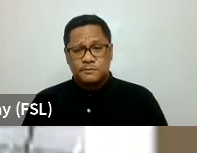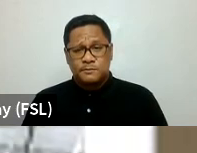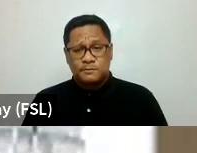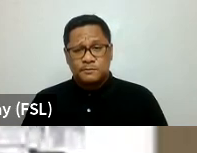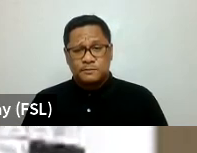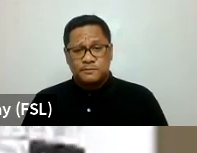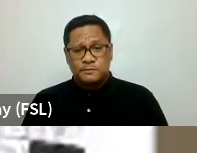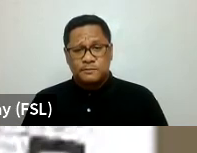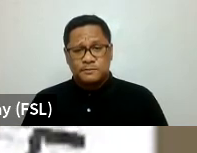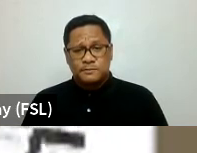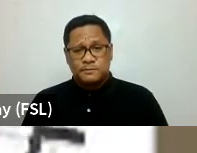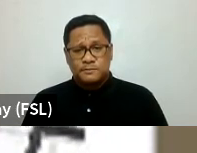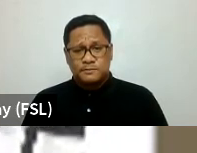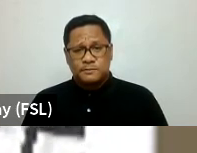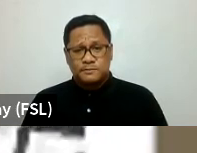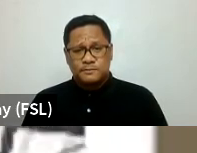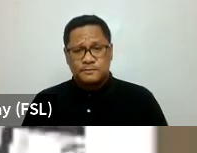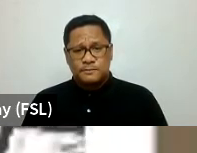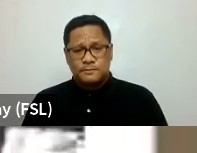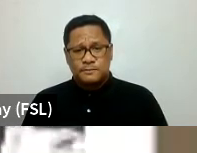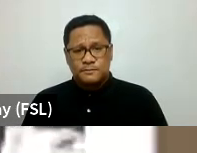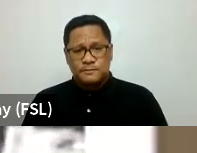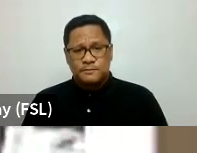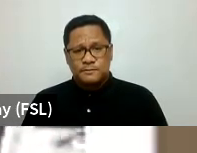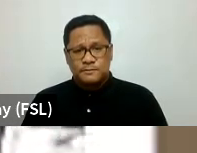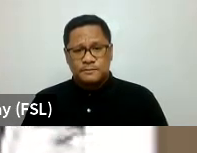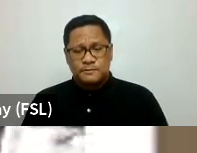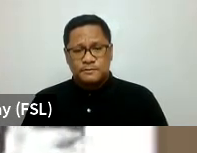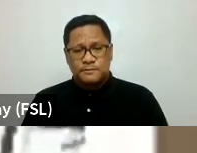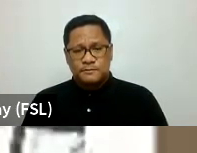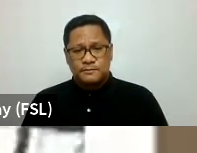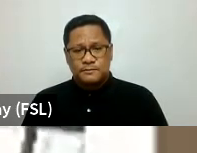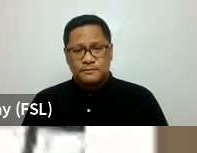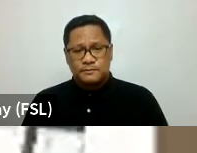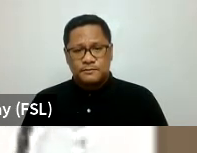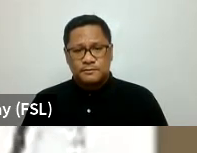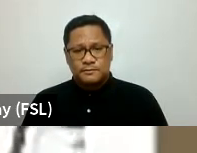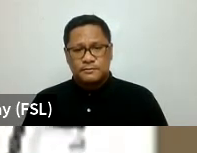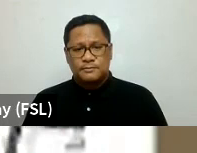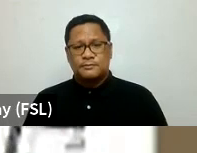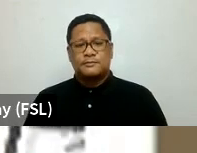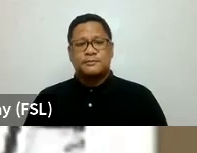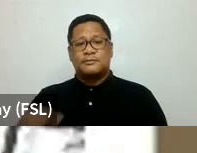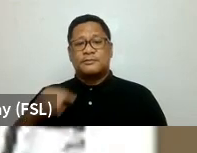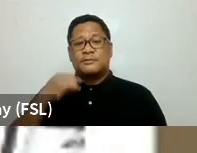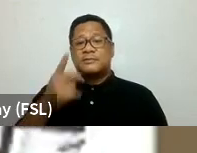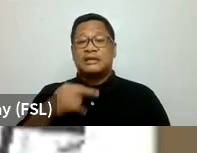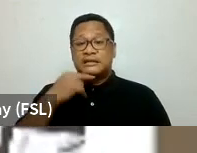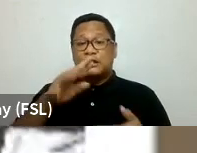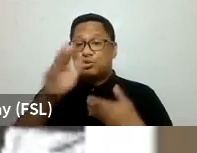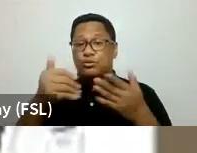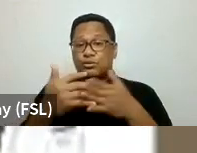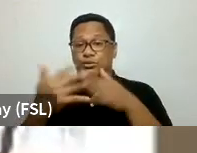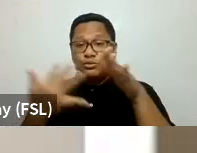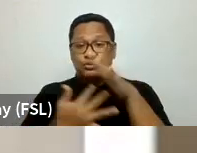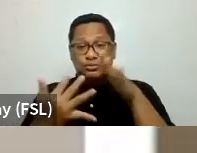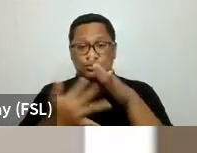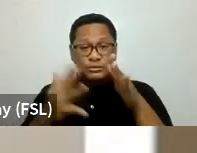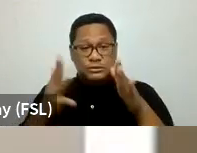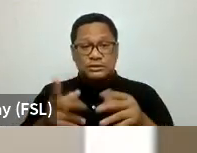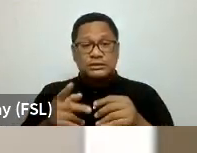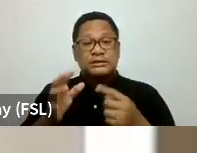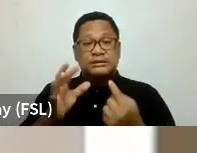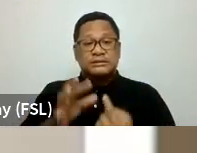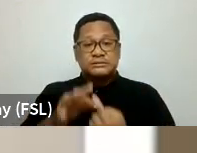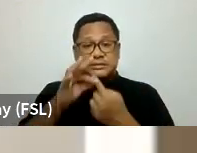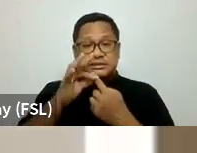Carlo, the team's leader, was very perceptive that not so many customers, including the